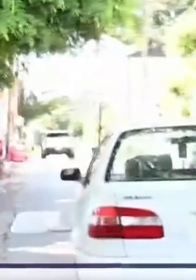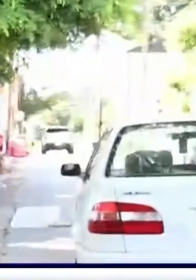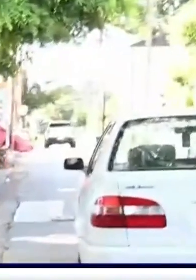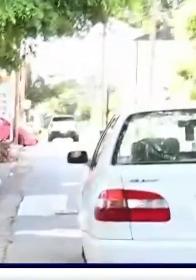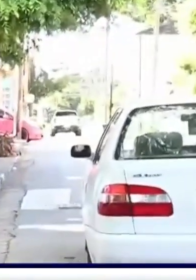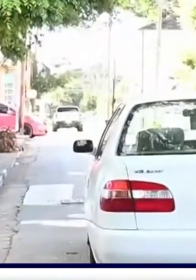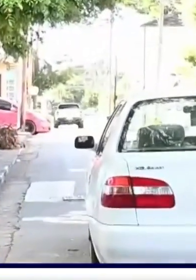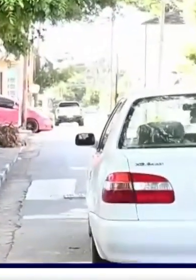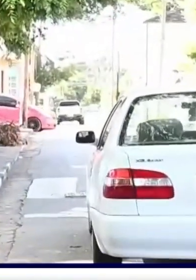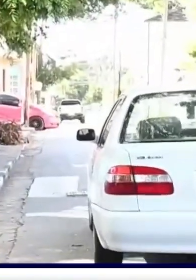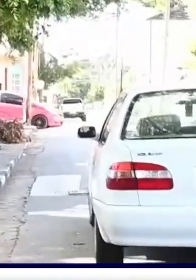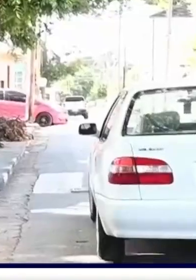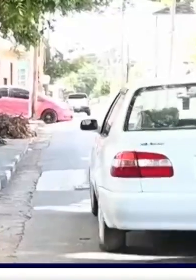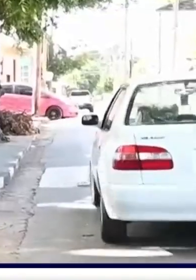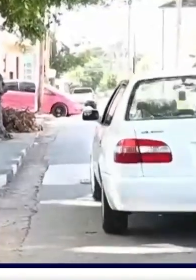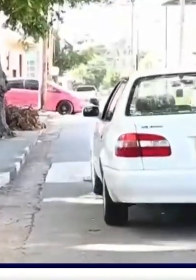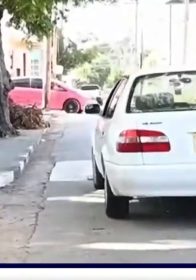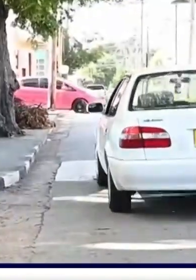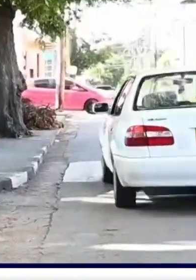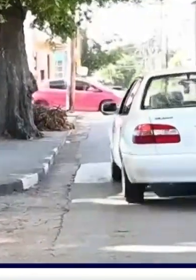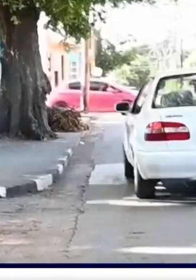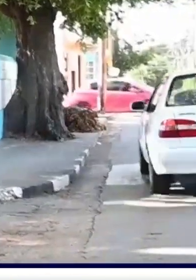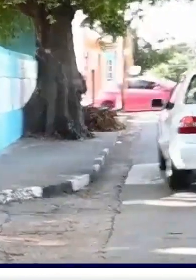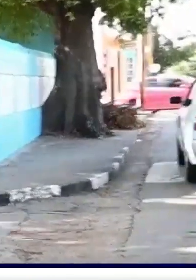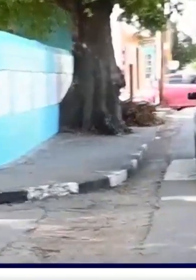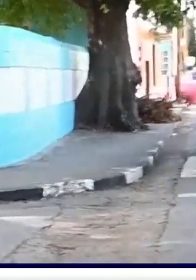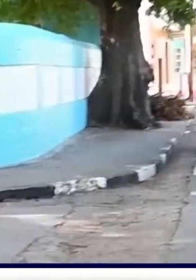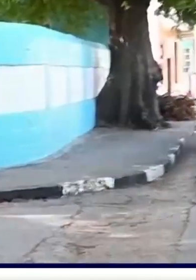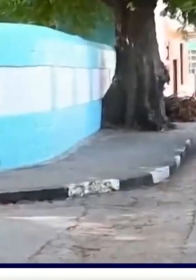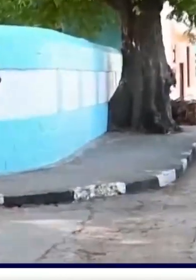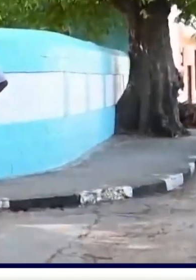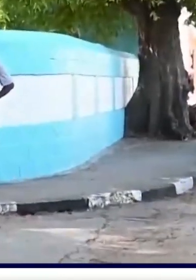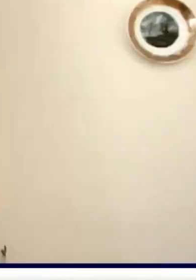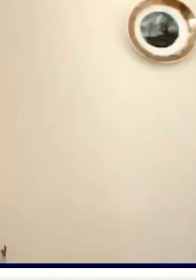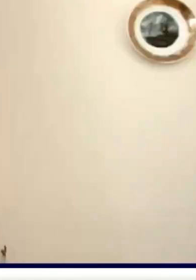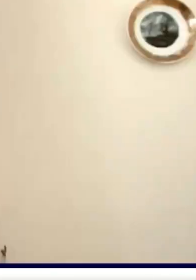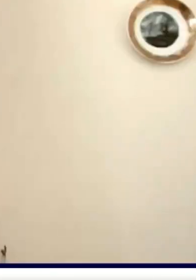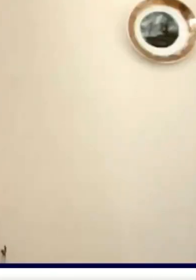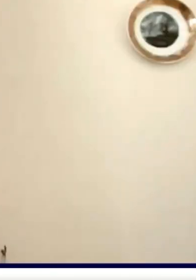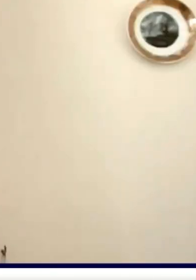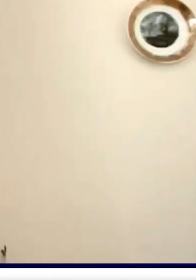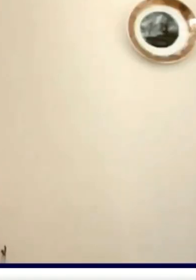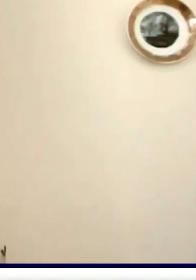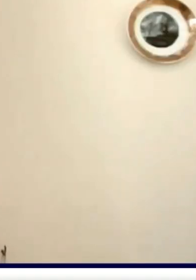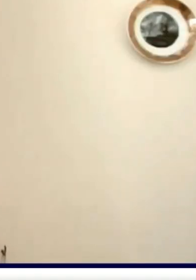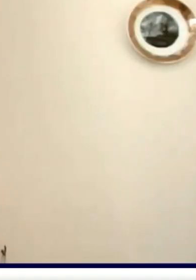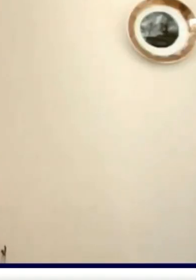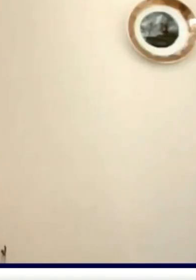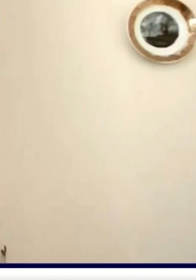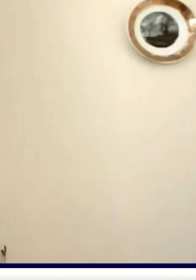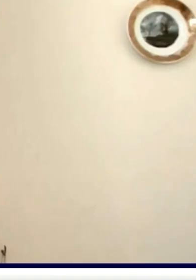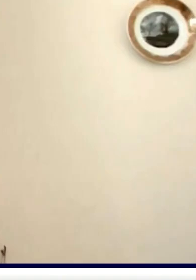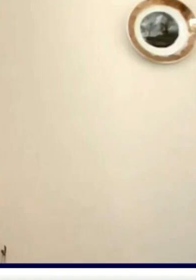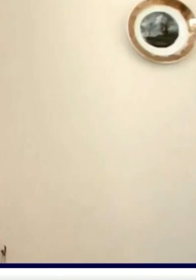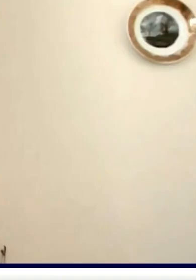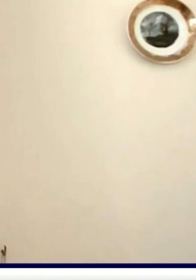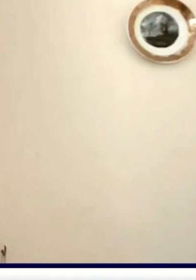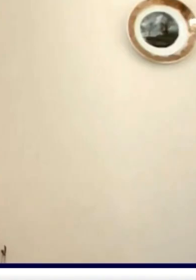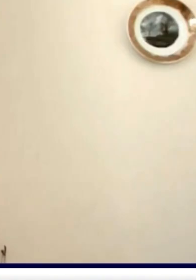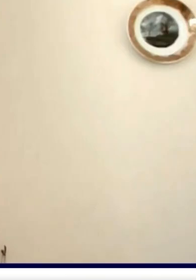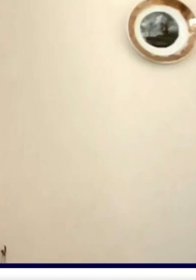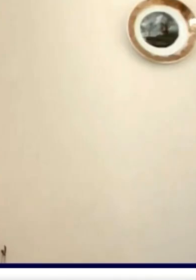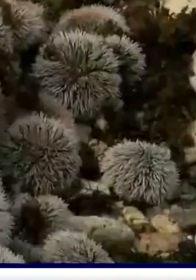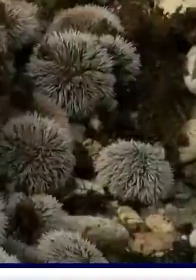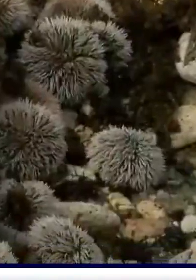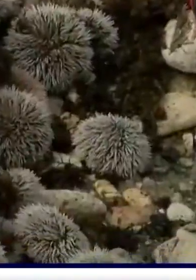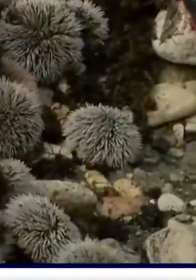Last-minute changes to the top management at several schools. A call for greater options to get young people moving.